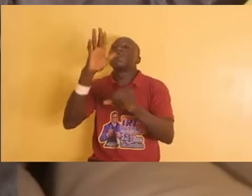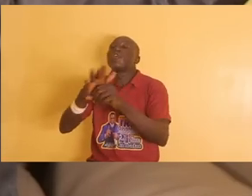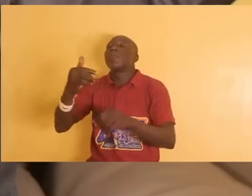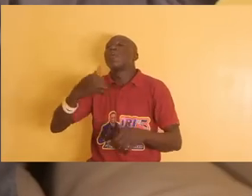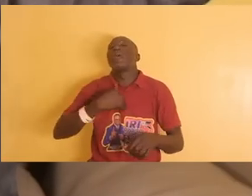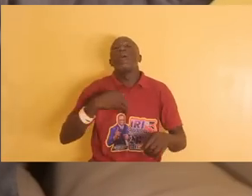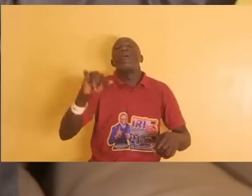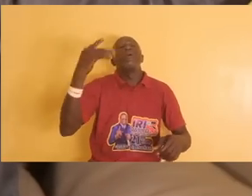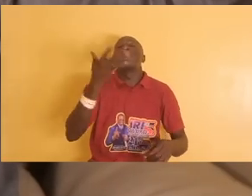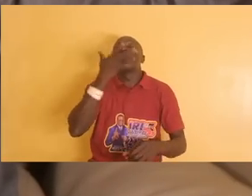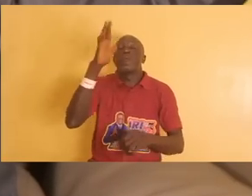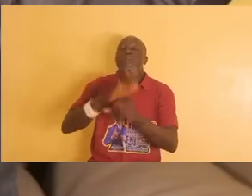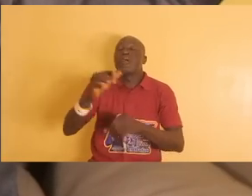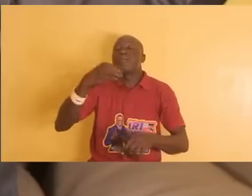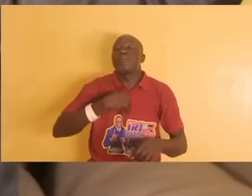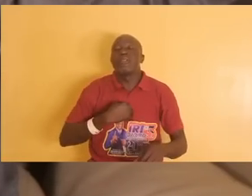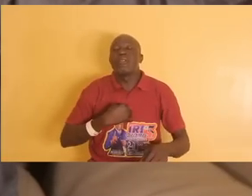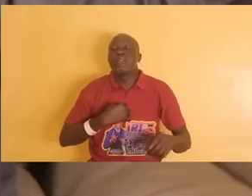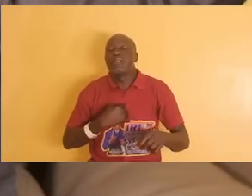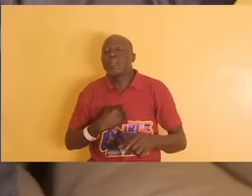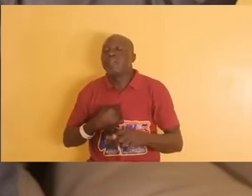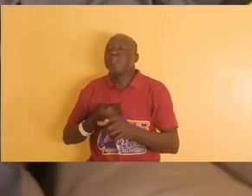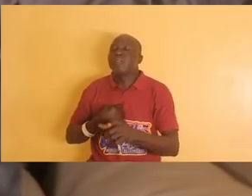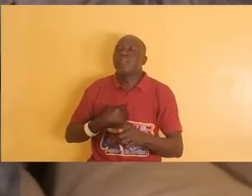wa ya mi lenu